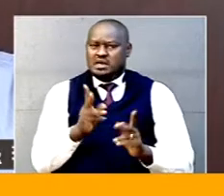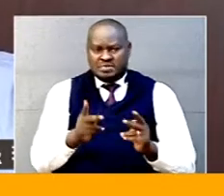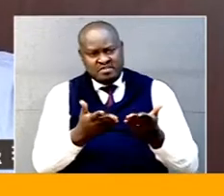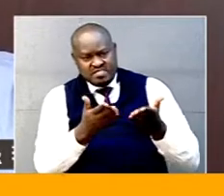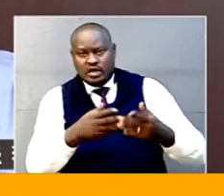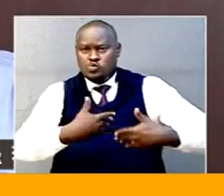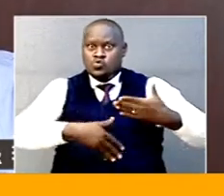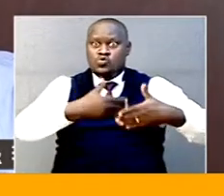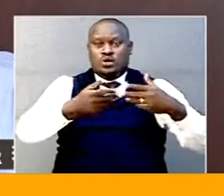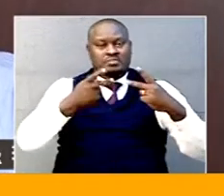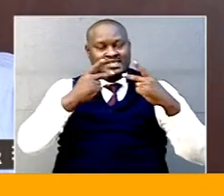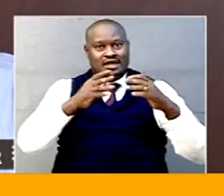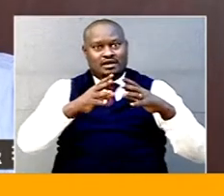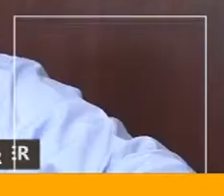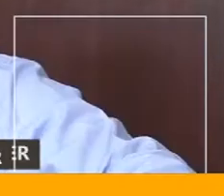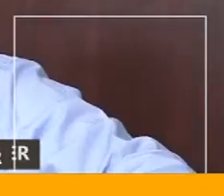a different type of